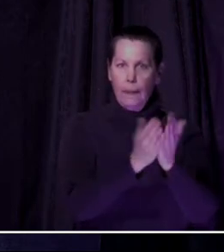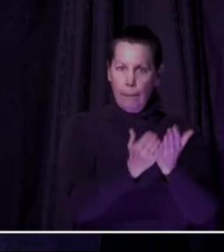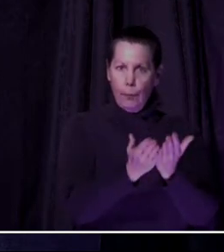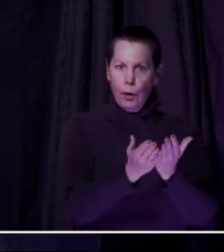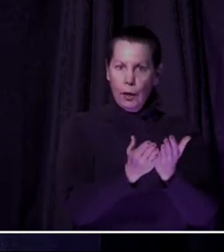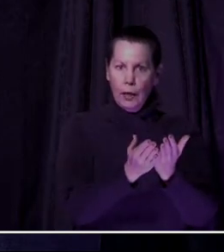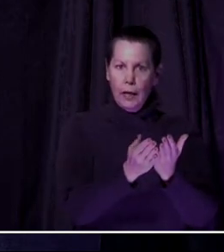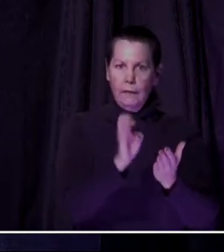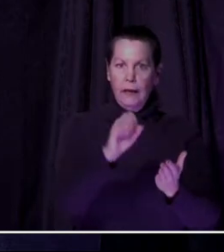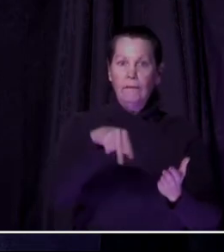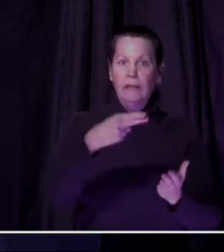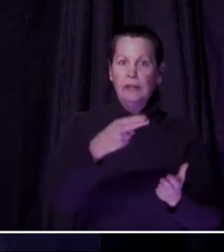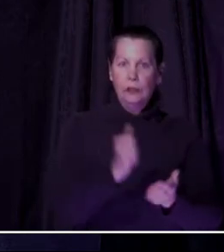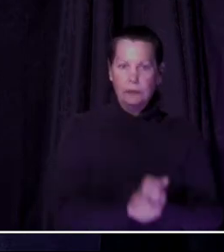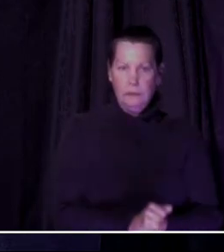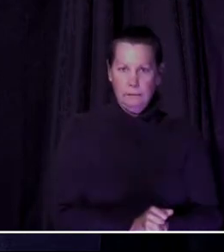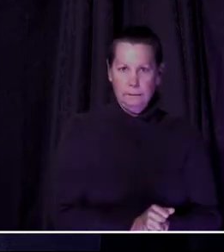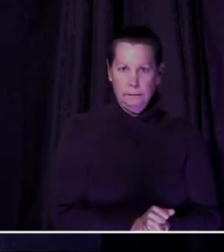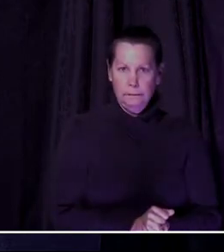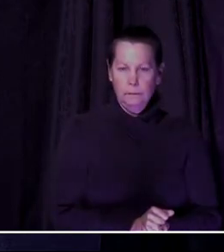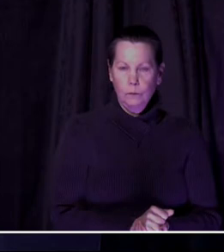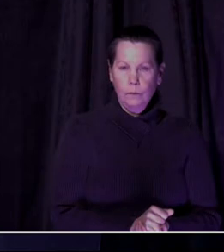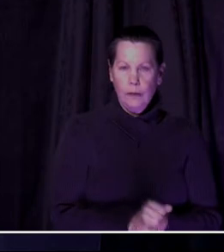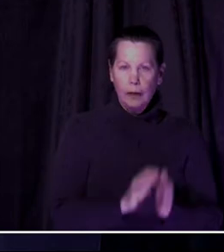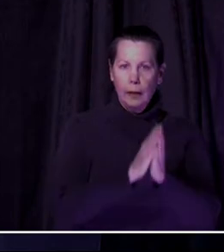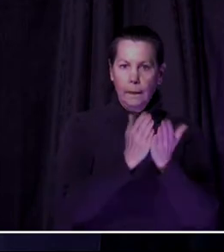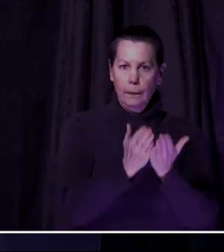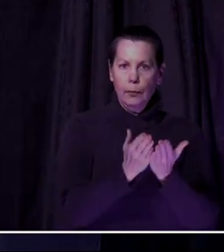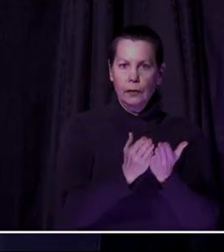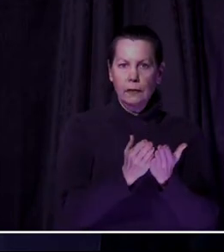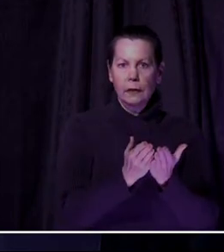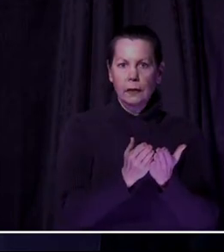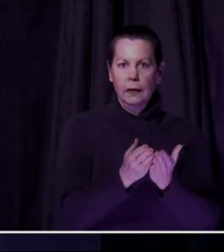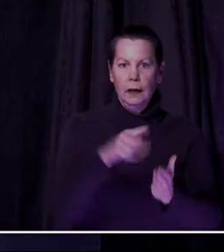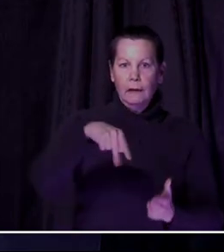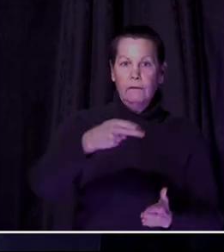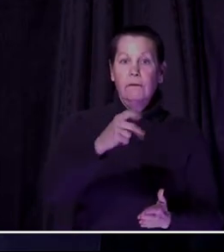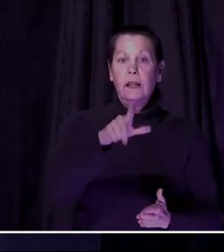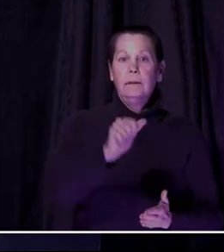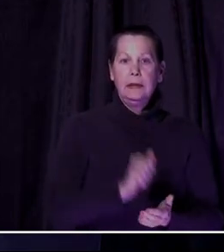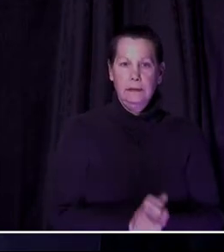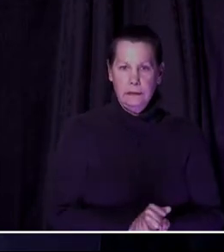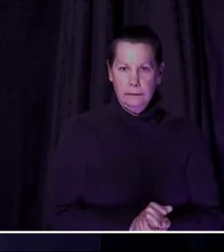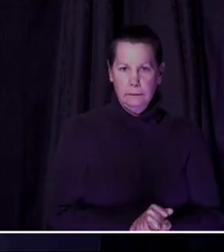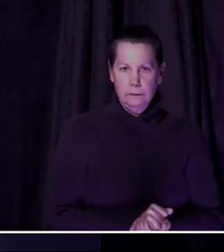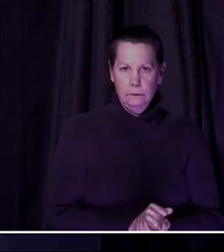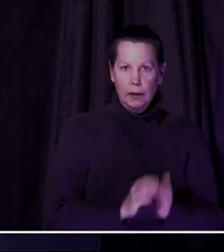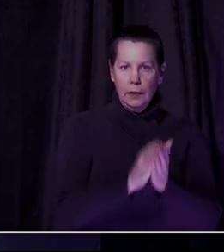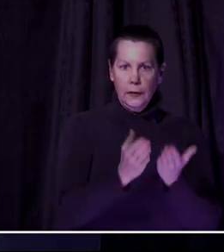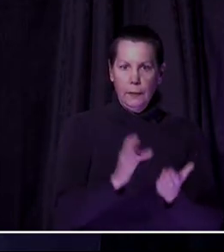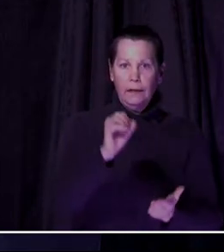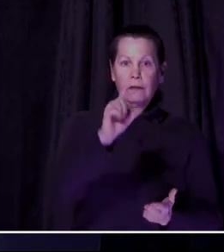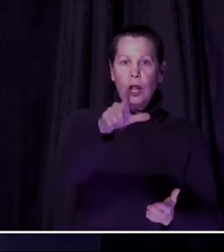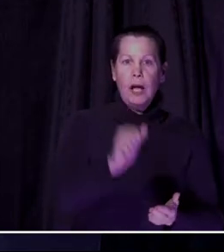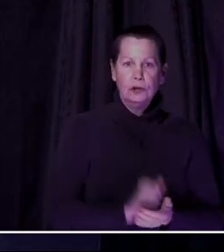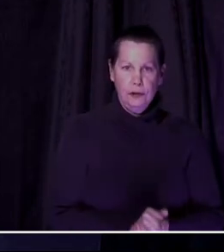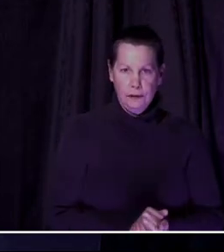the book of Ephesians. The book of the Philippians, the book of